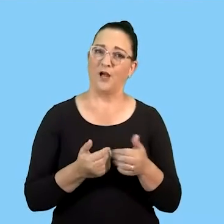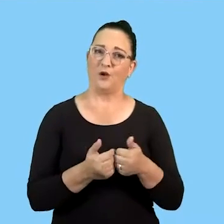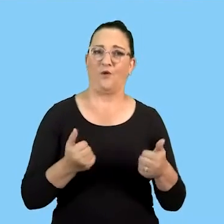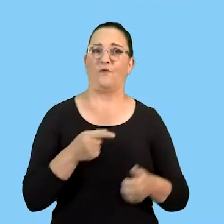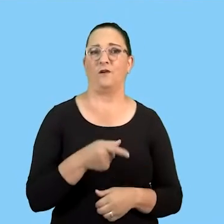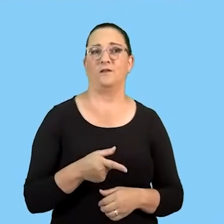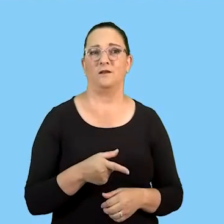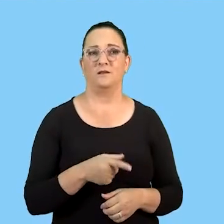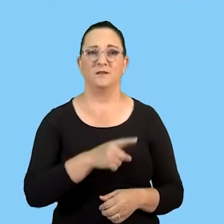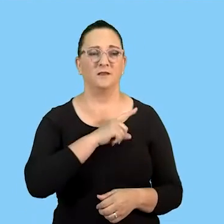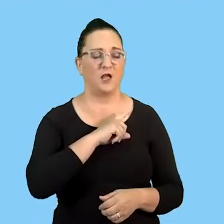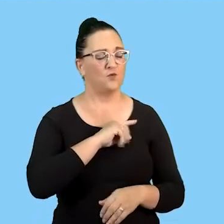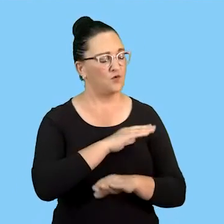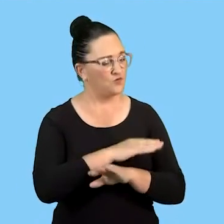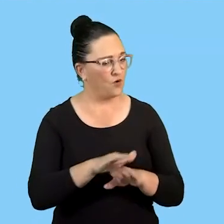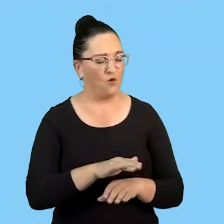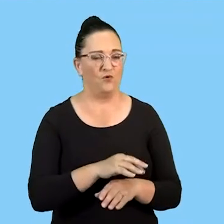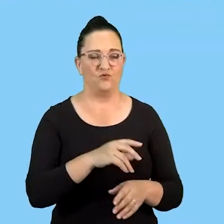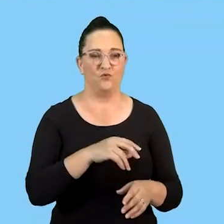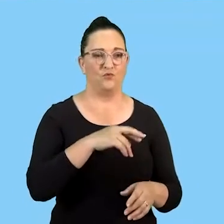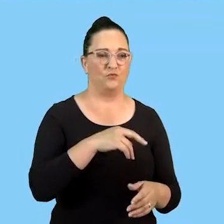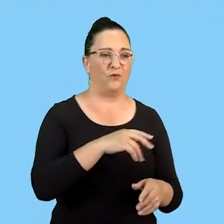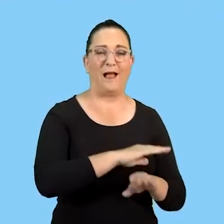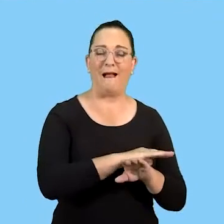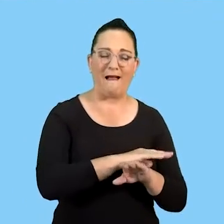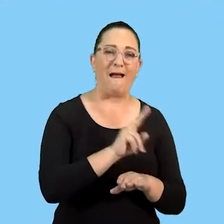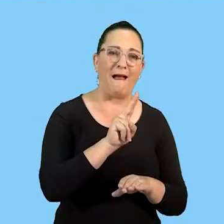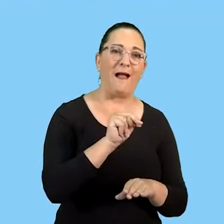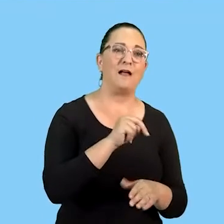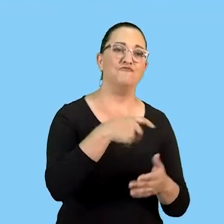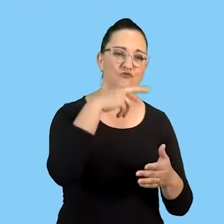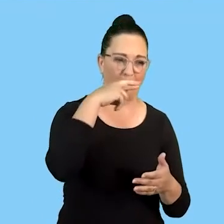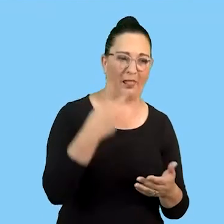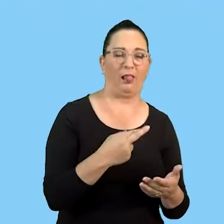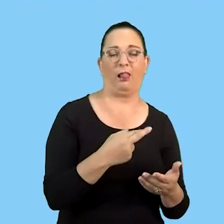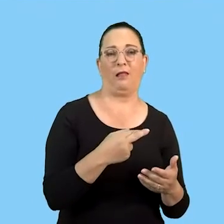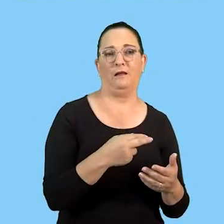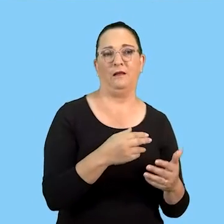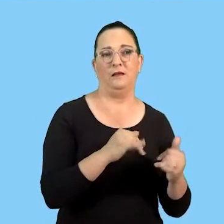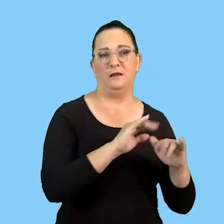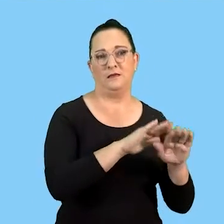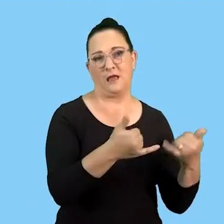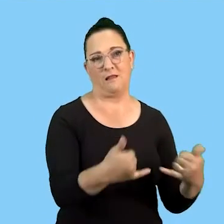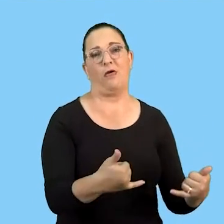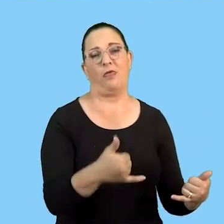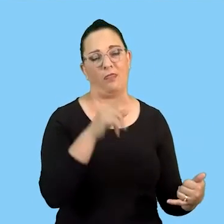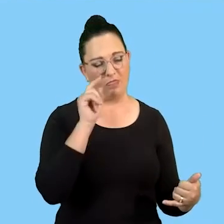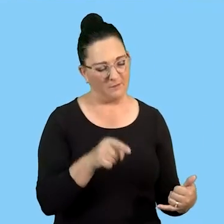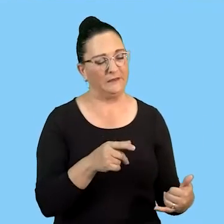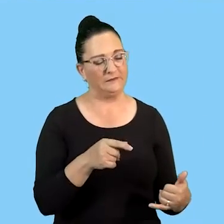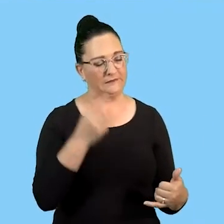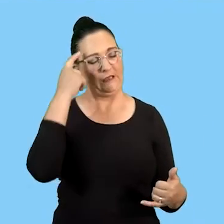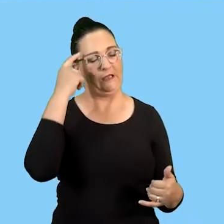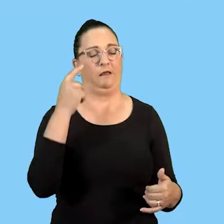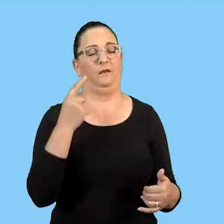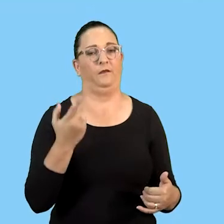avoided. So you must not set unrealistic deadlines, but be realistic at all times to avoid what? Conflict.